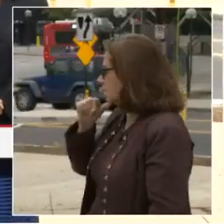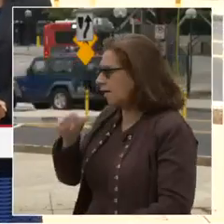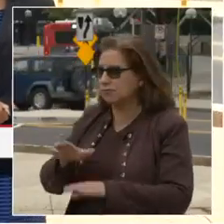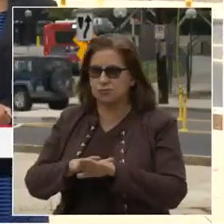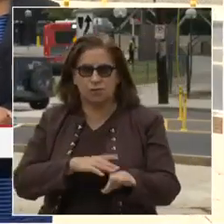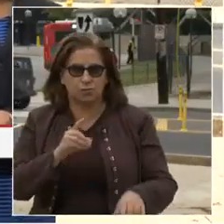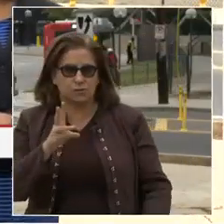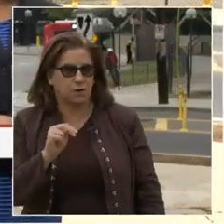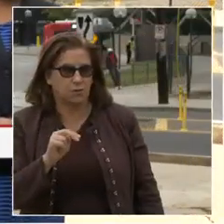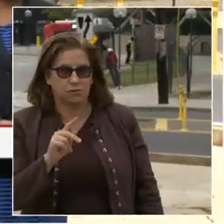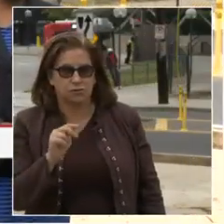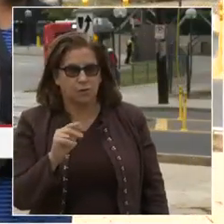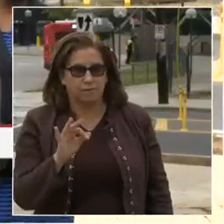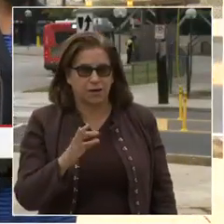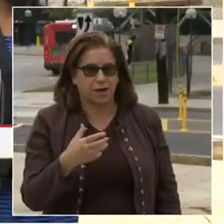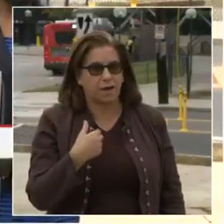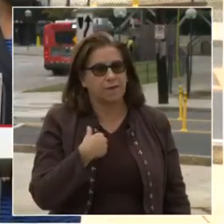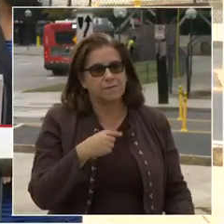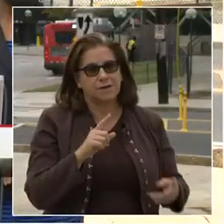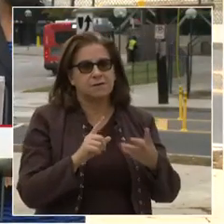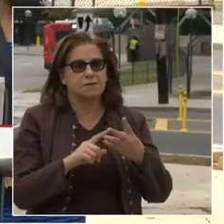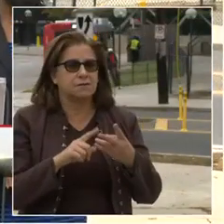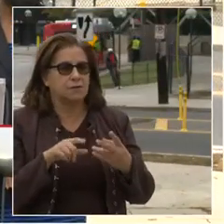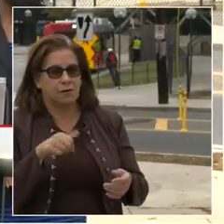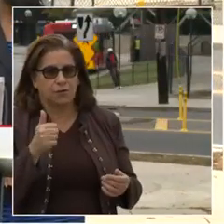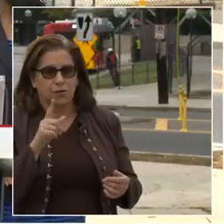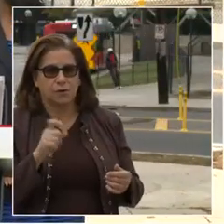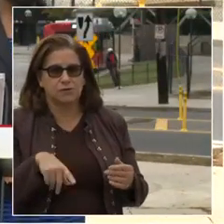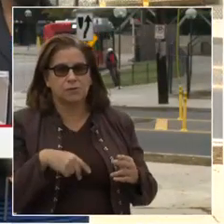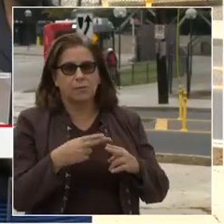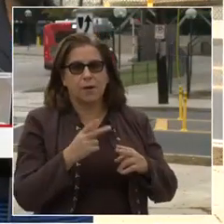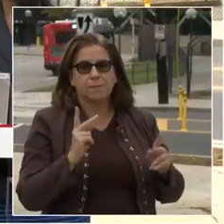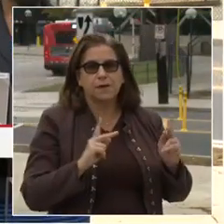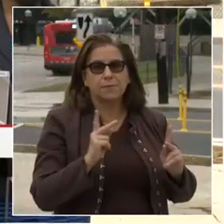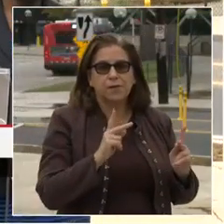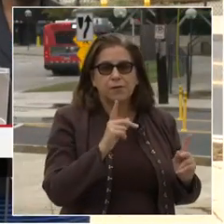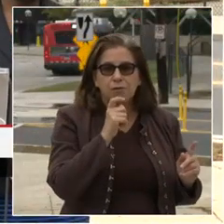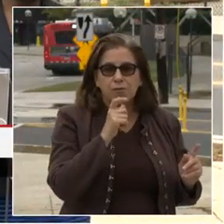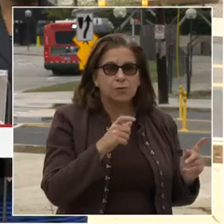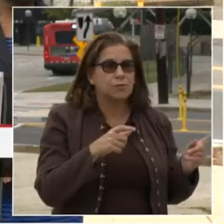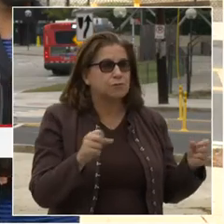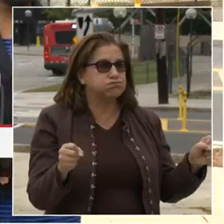about the people who are on the ATVs and